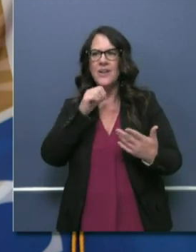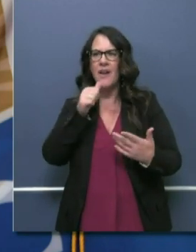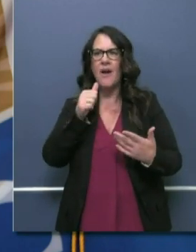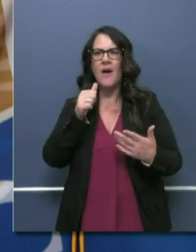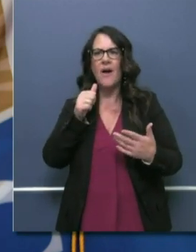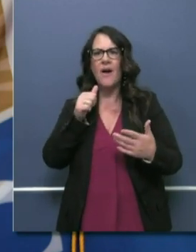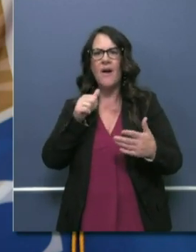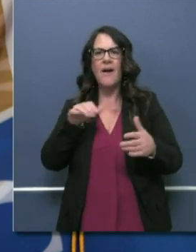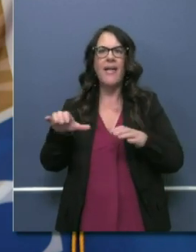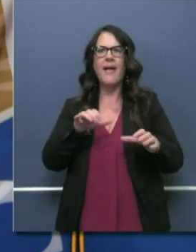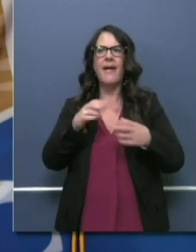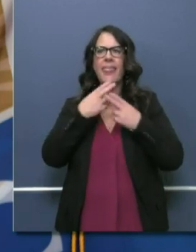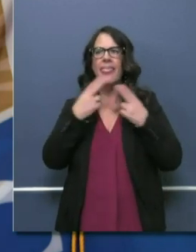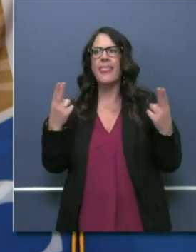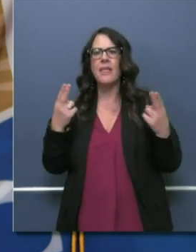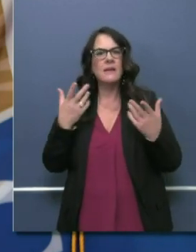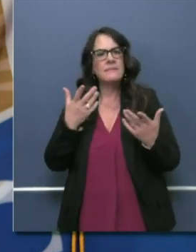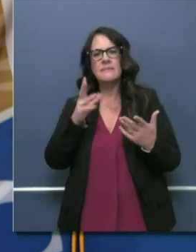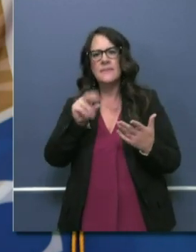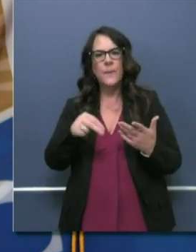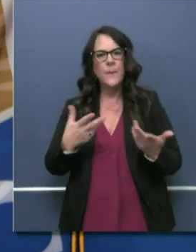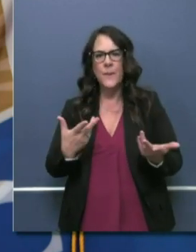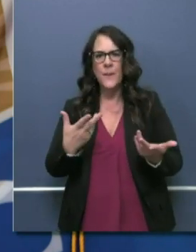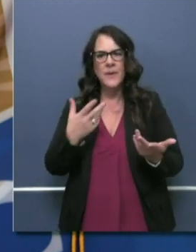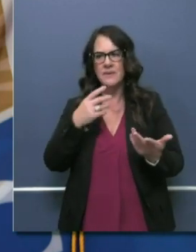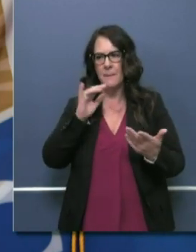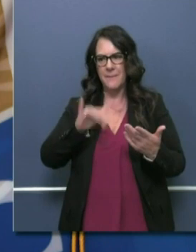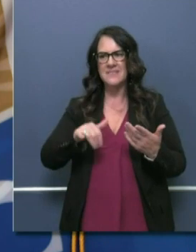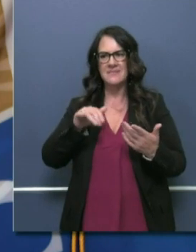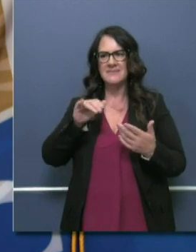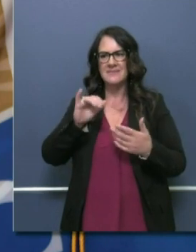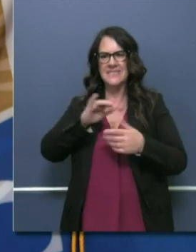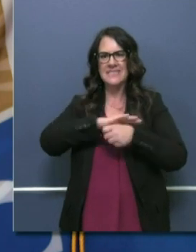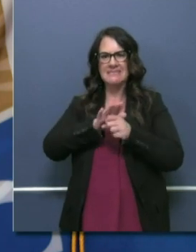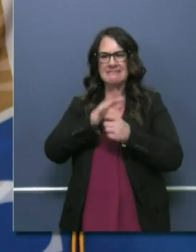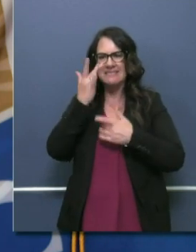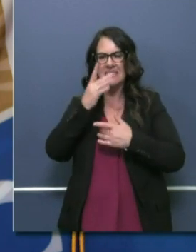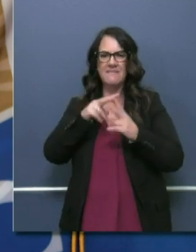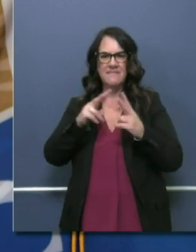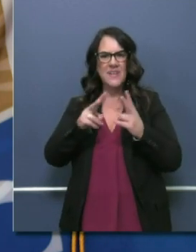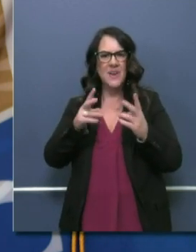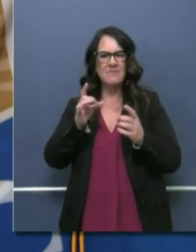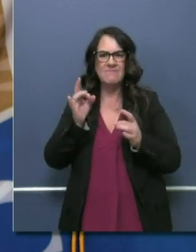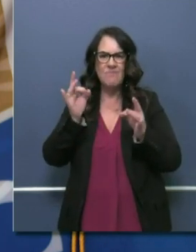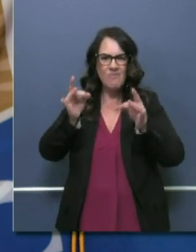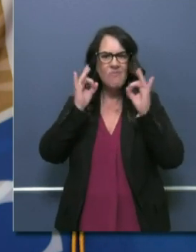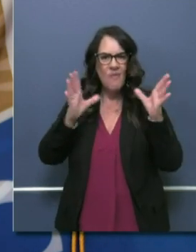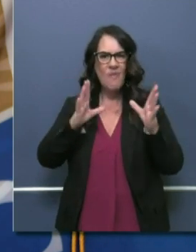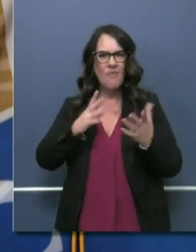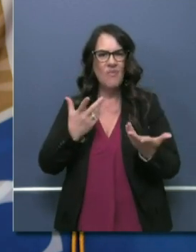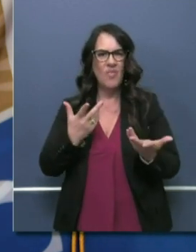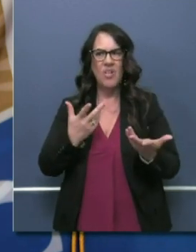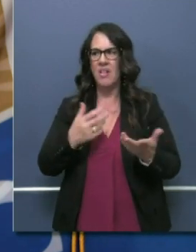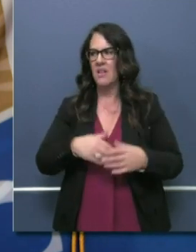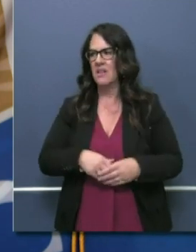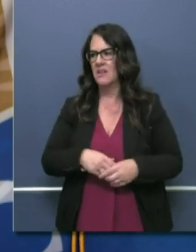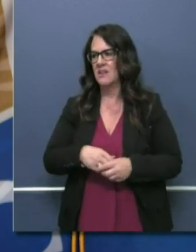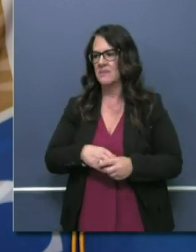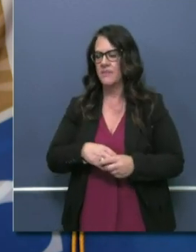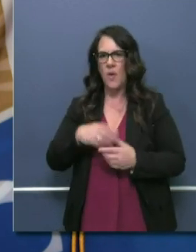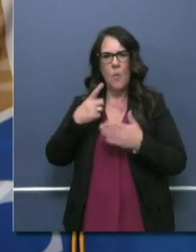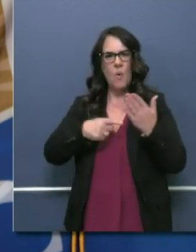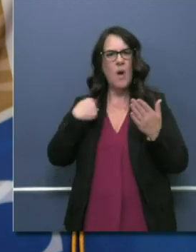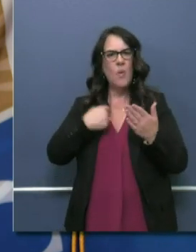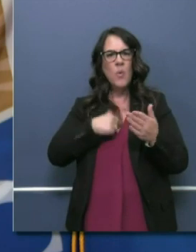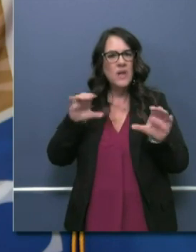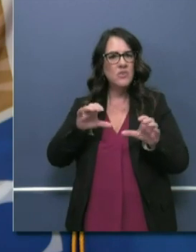naive about the virulence of this disease and the capacity for us to do what historically has been done, and